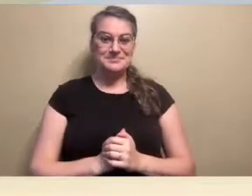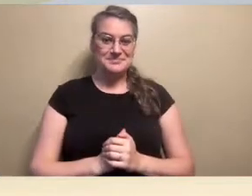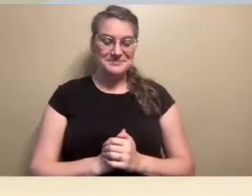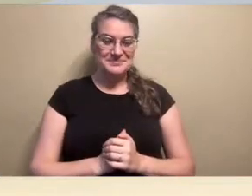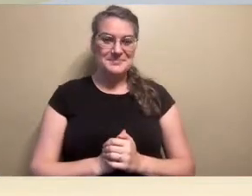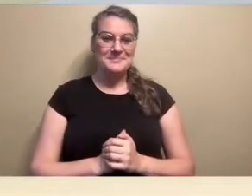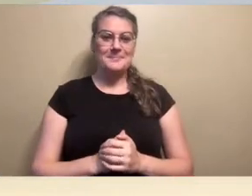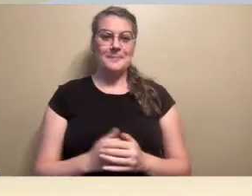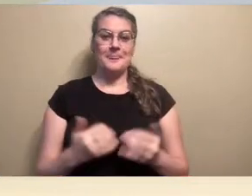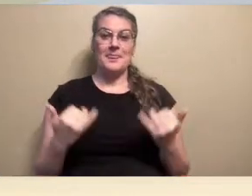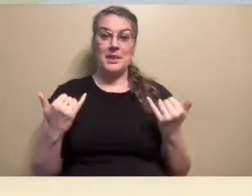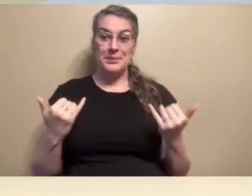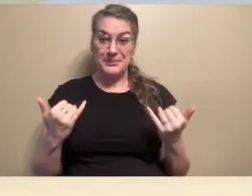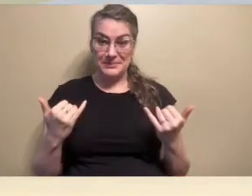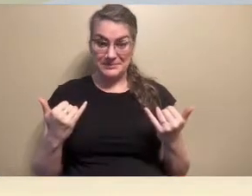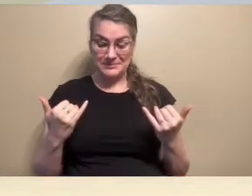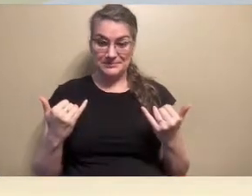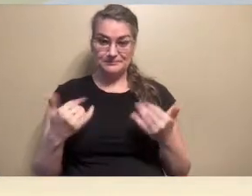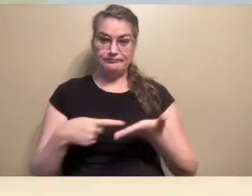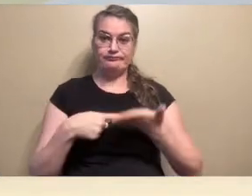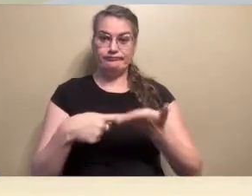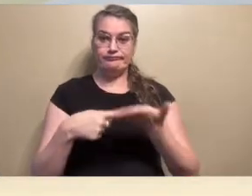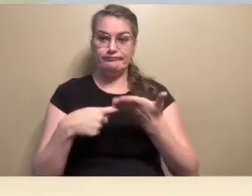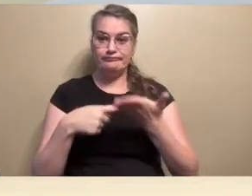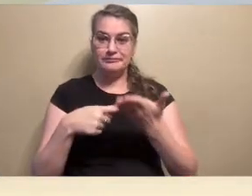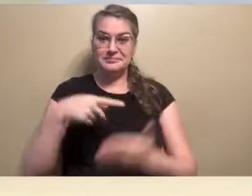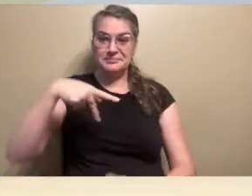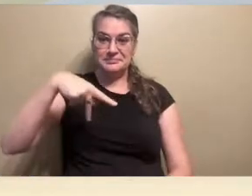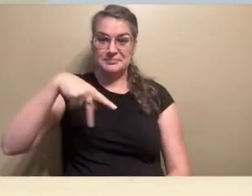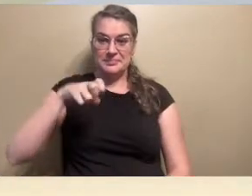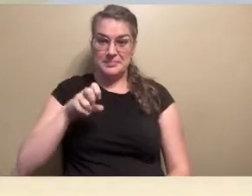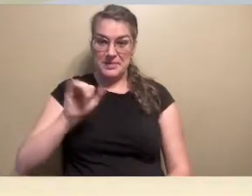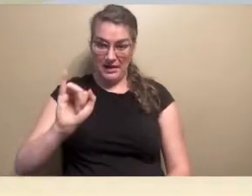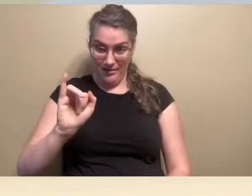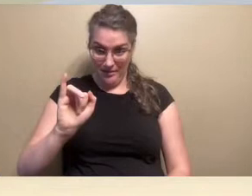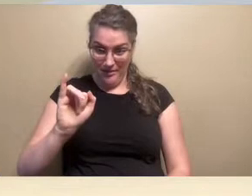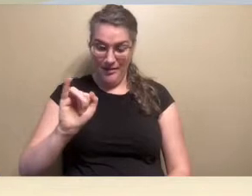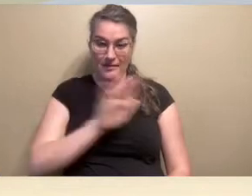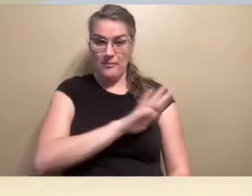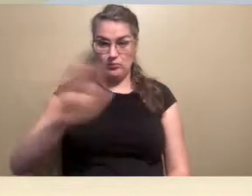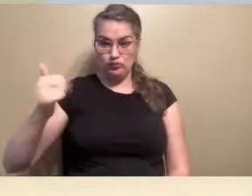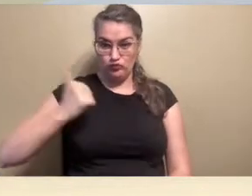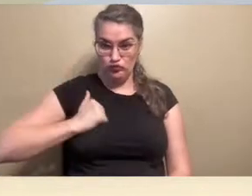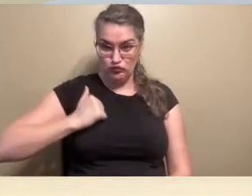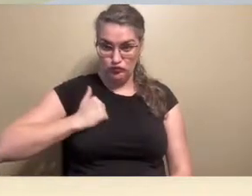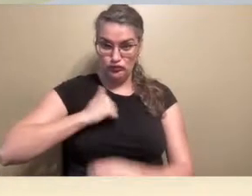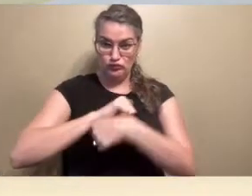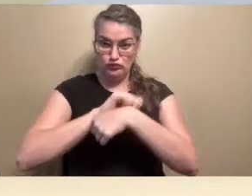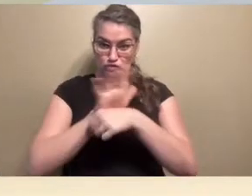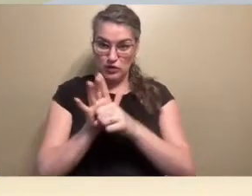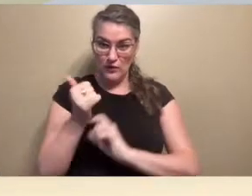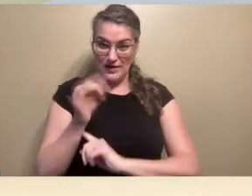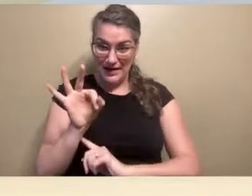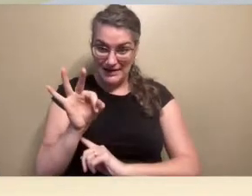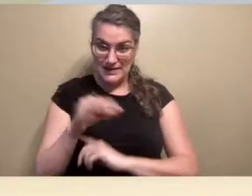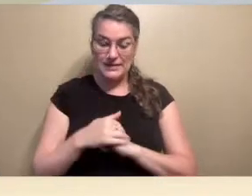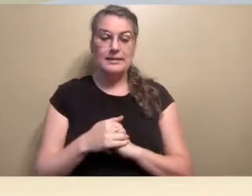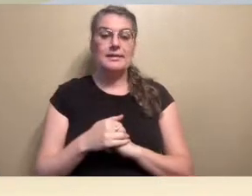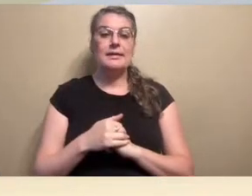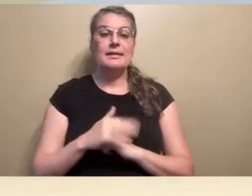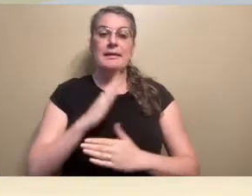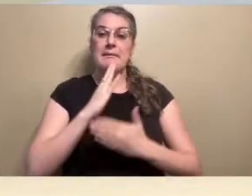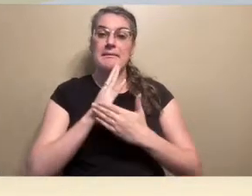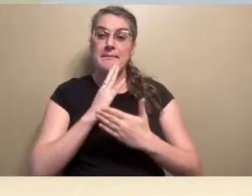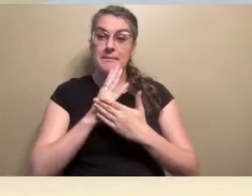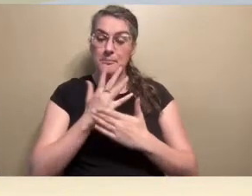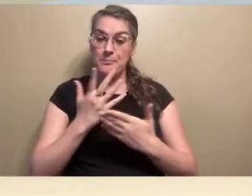today we'll discuss the COVID situation in PEI and Canada, and some new guidance regarding how cases and close contacts will